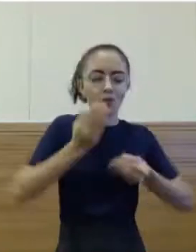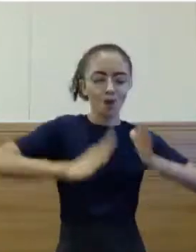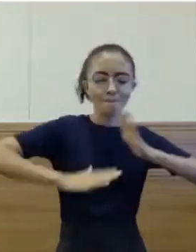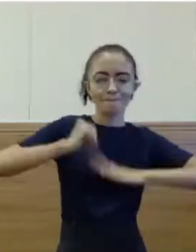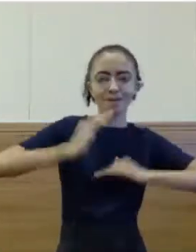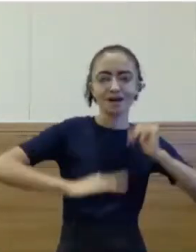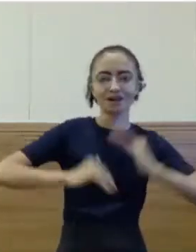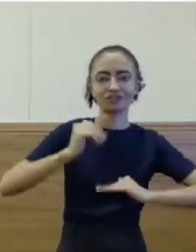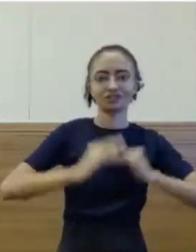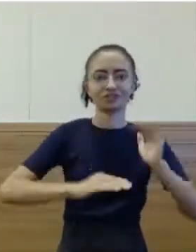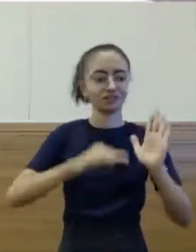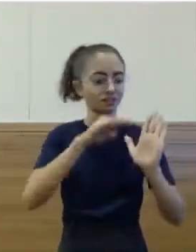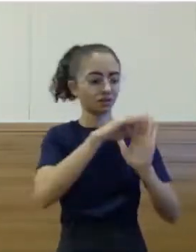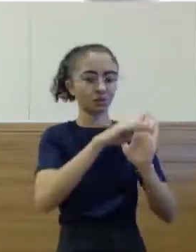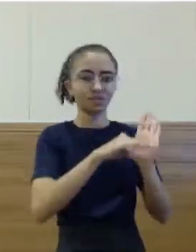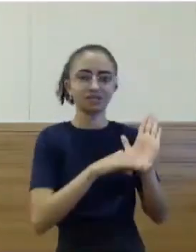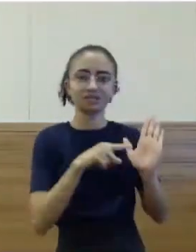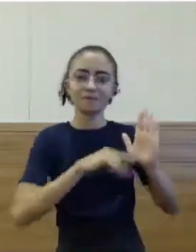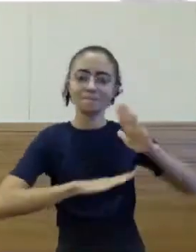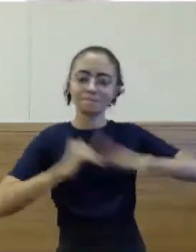But